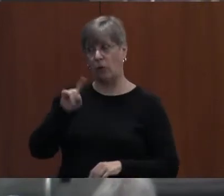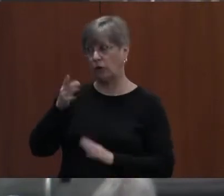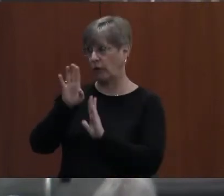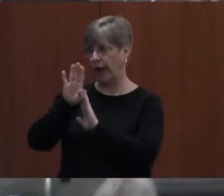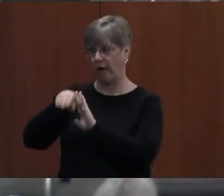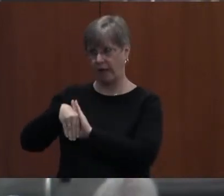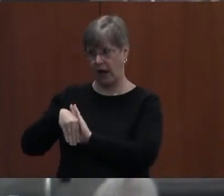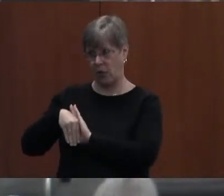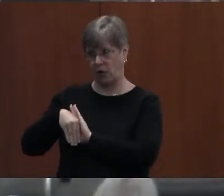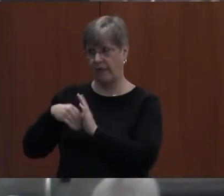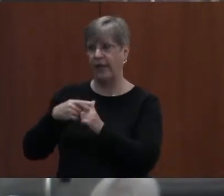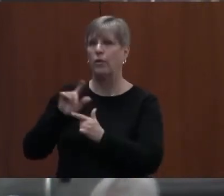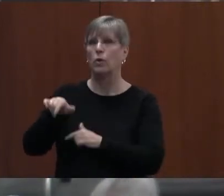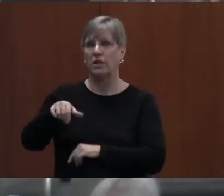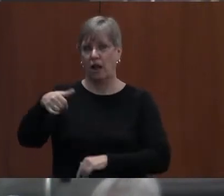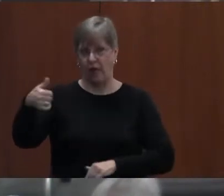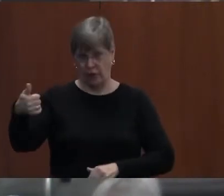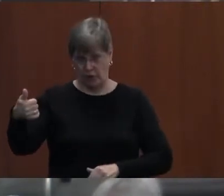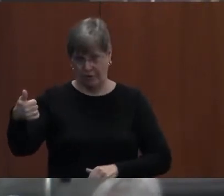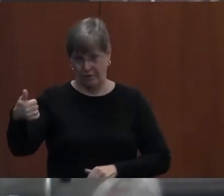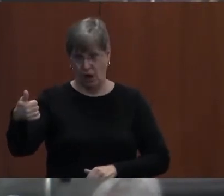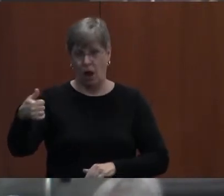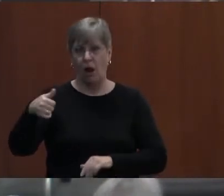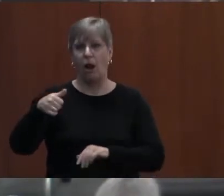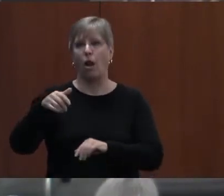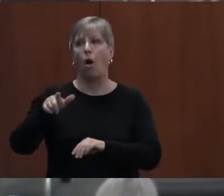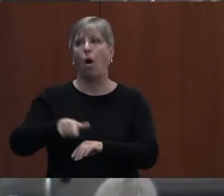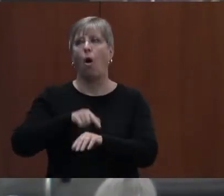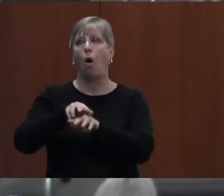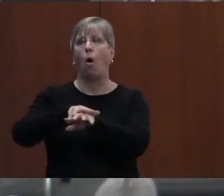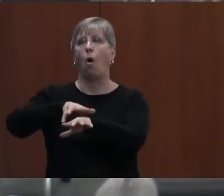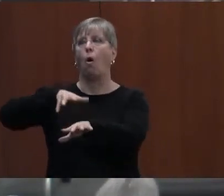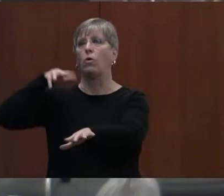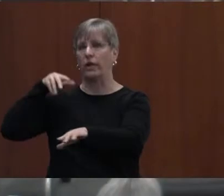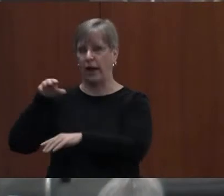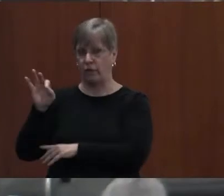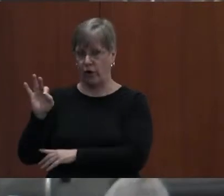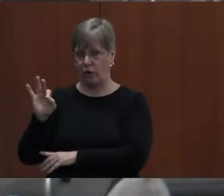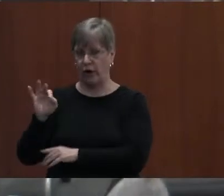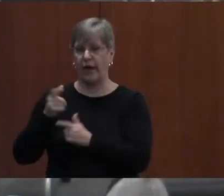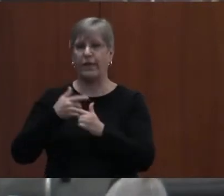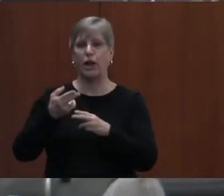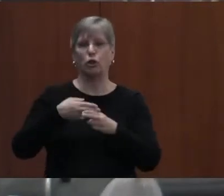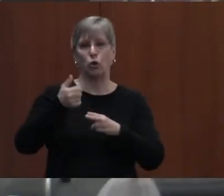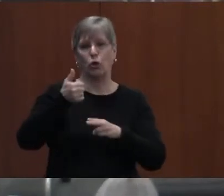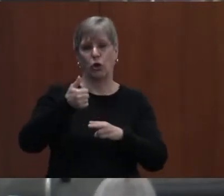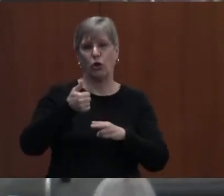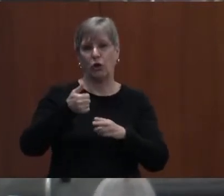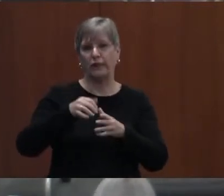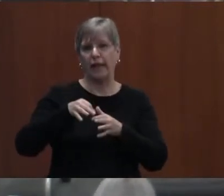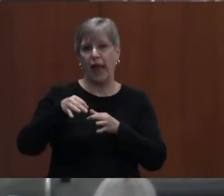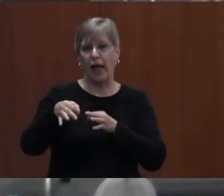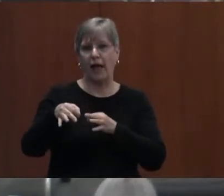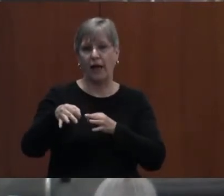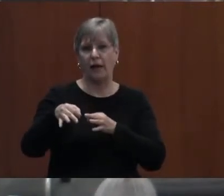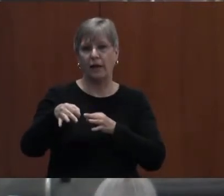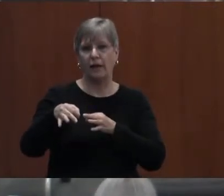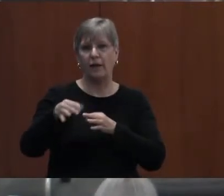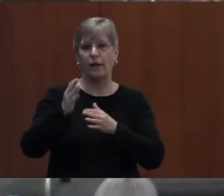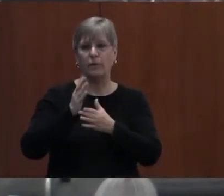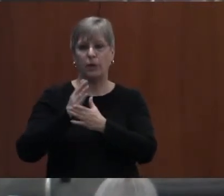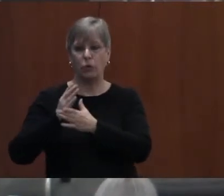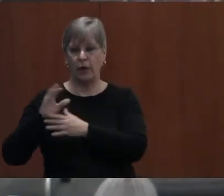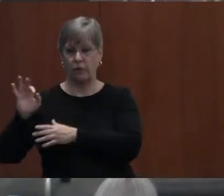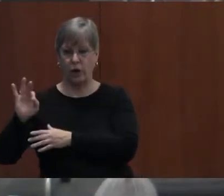an hour, and then there was another long delay in Frederick, and then a shorter delay once